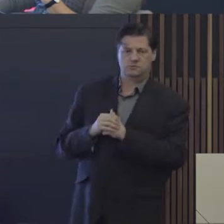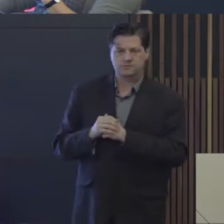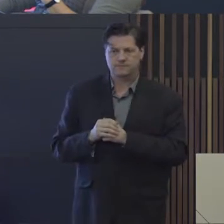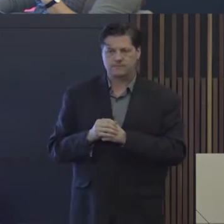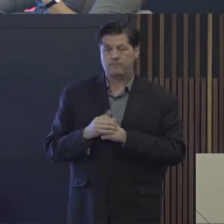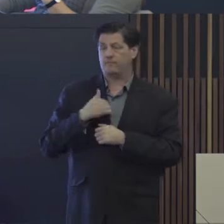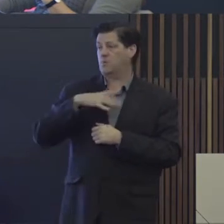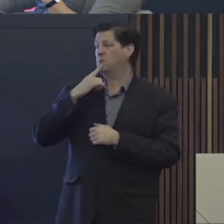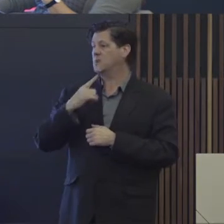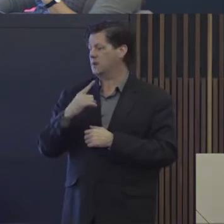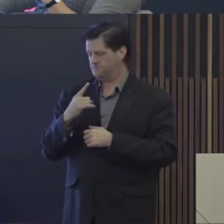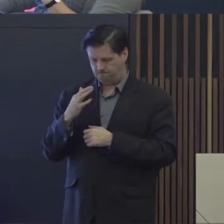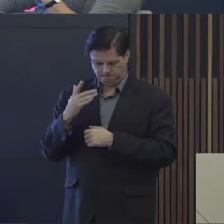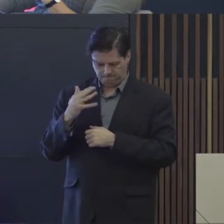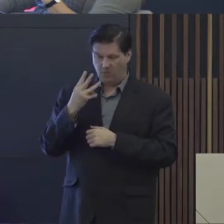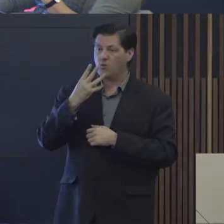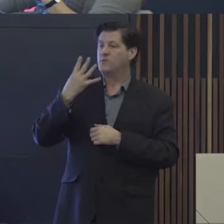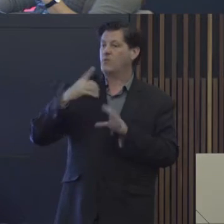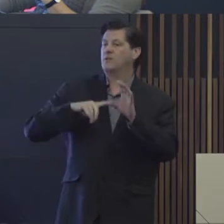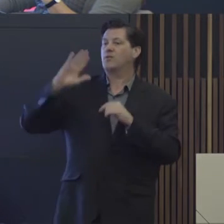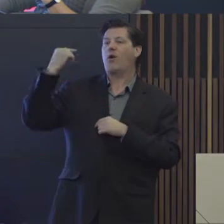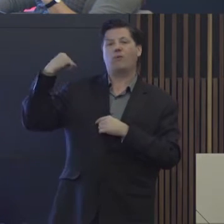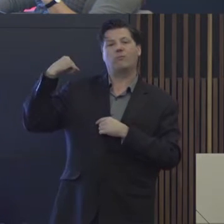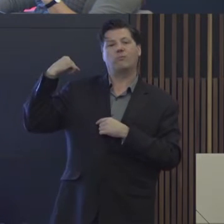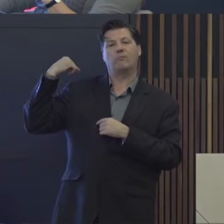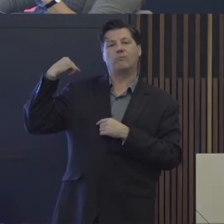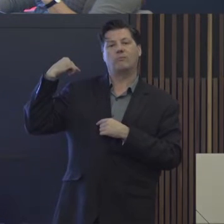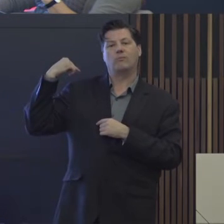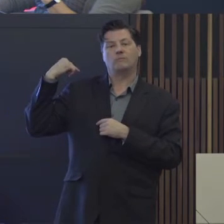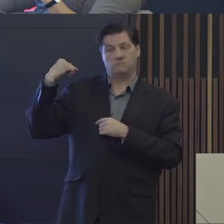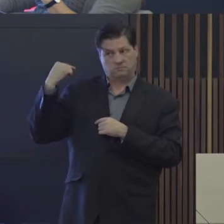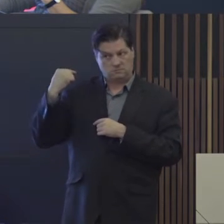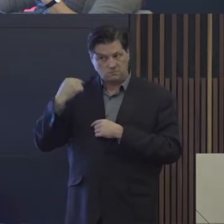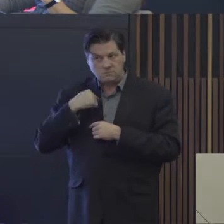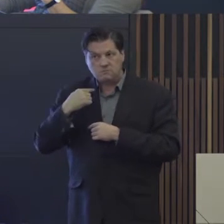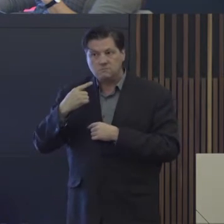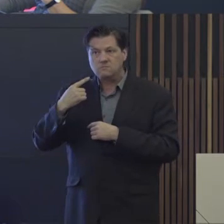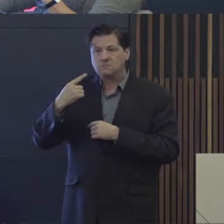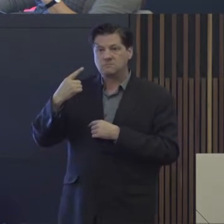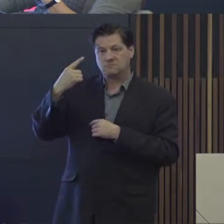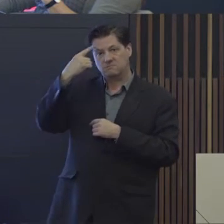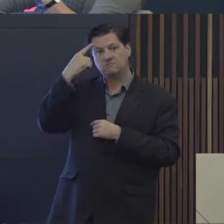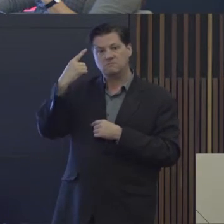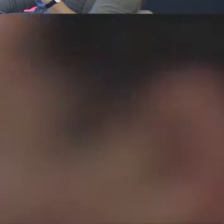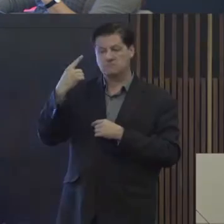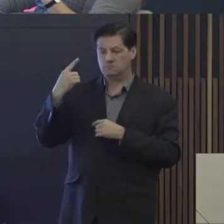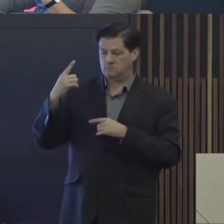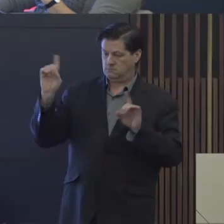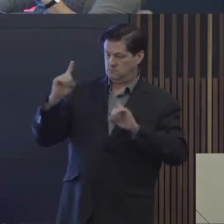that 34 years ago that was, and I'd suggest, more than suggest, I would absolutely say that